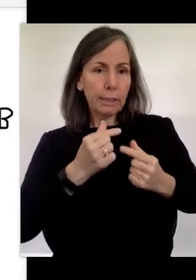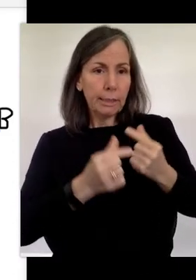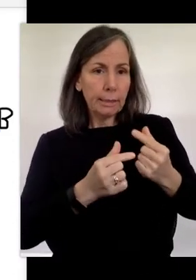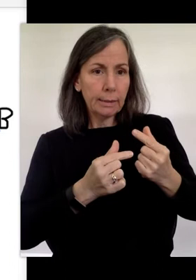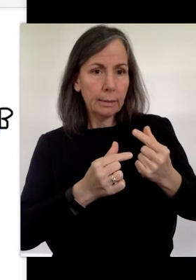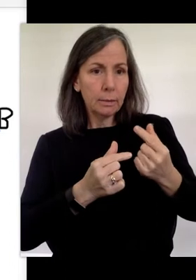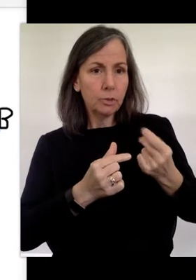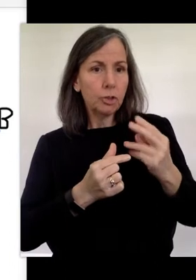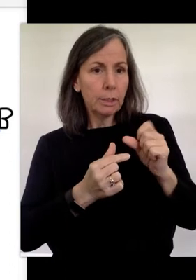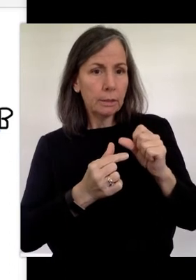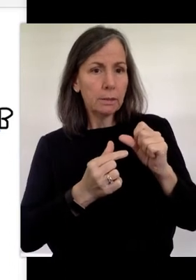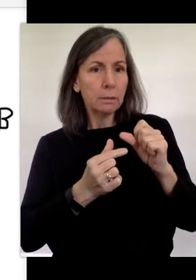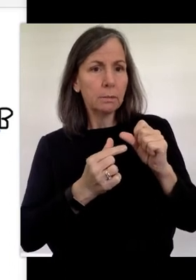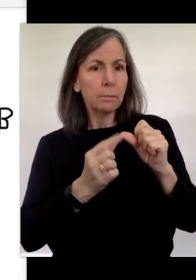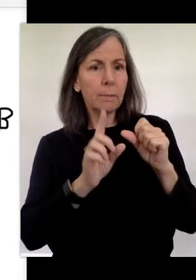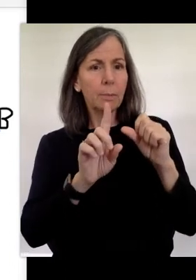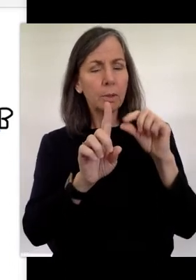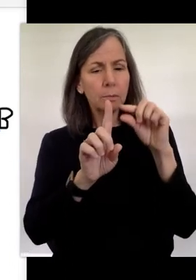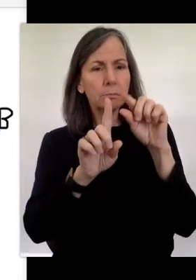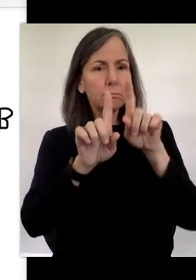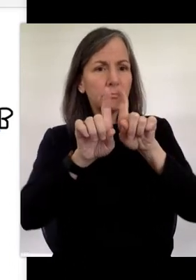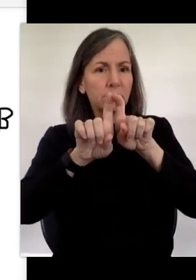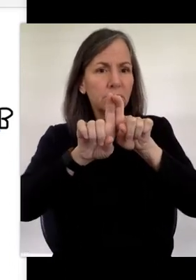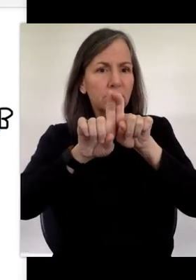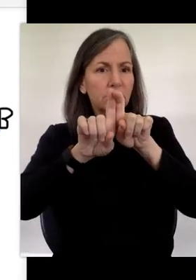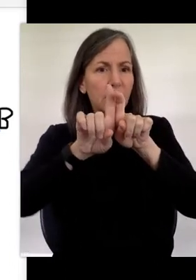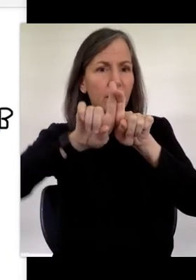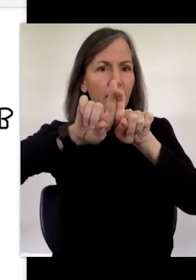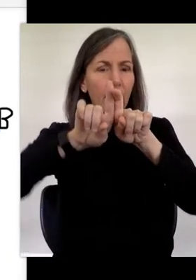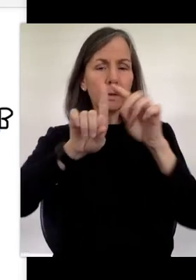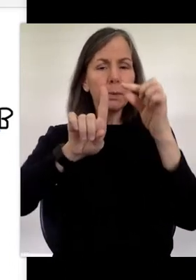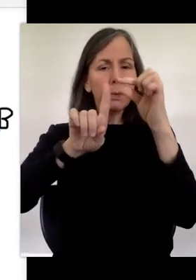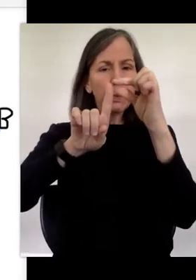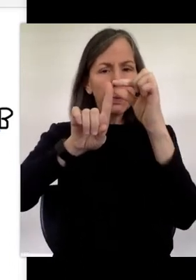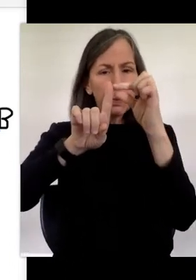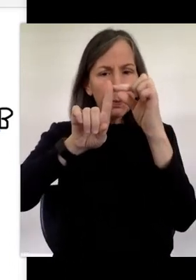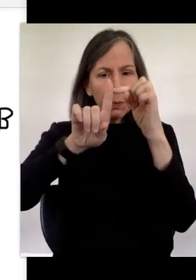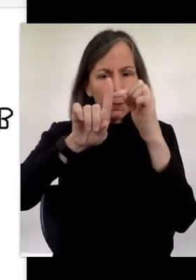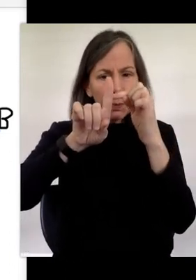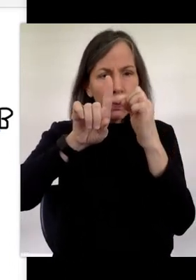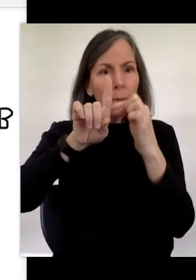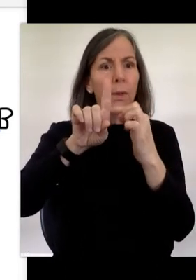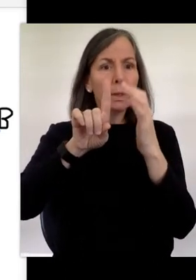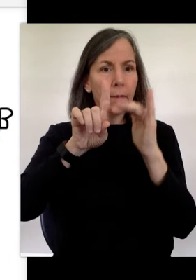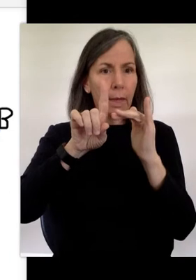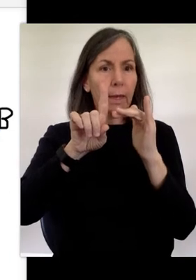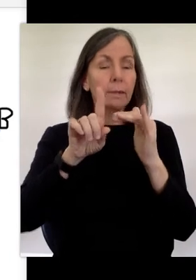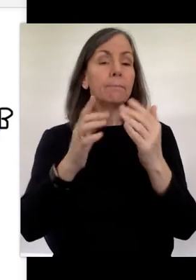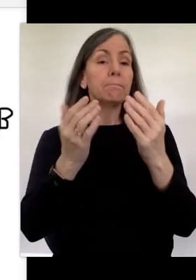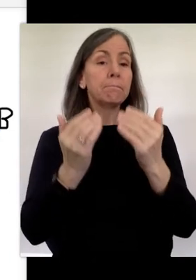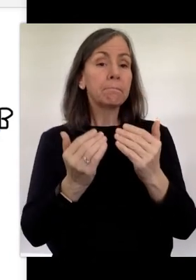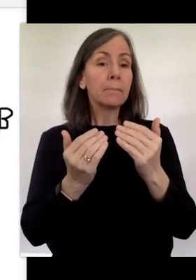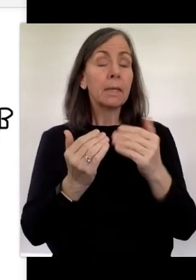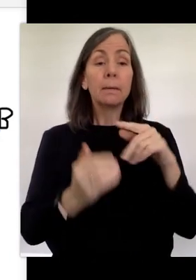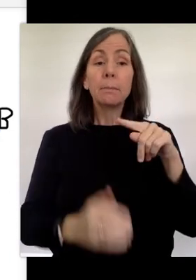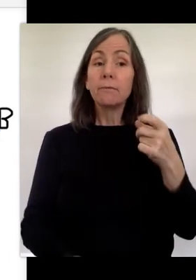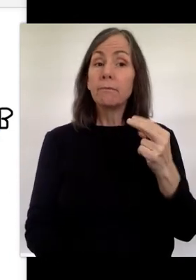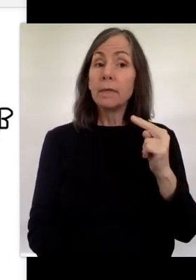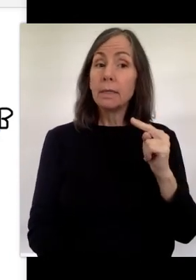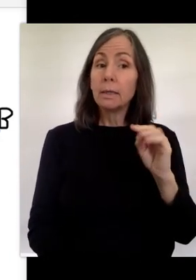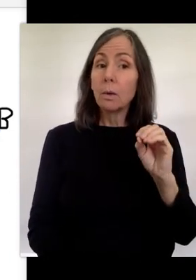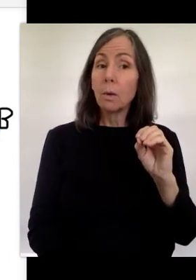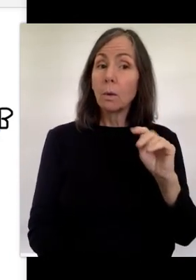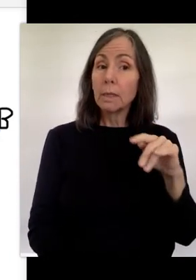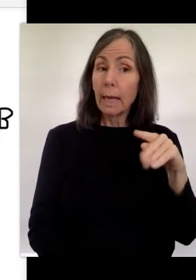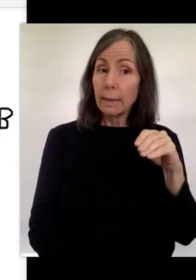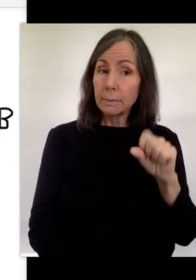be B, E, whatever letter of the alphabet you want to choose. But phenotypes are going to only be